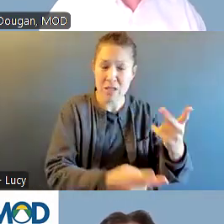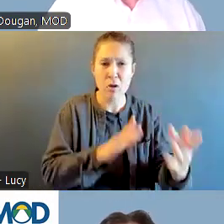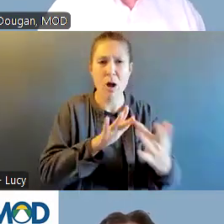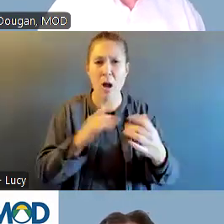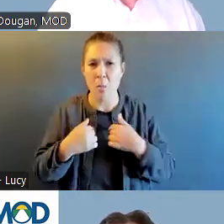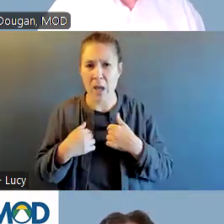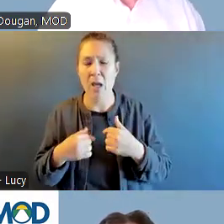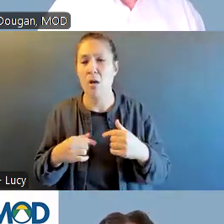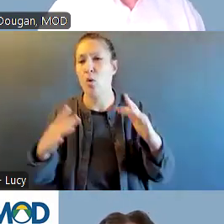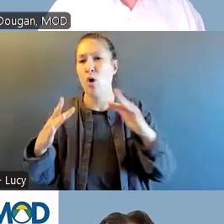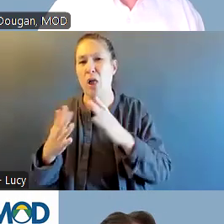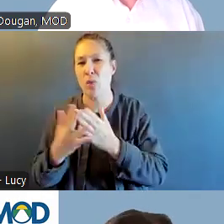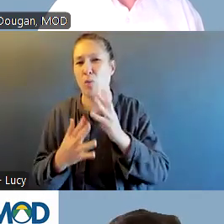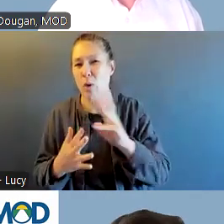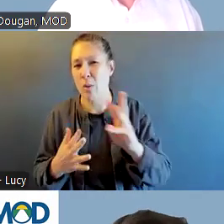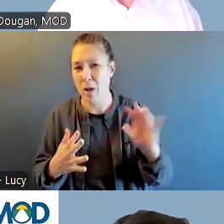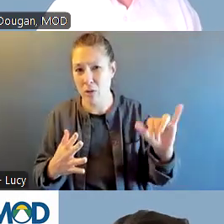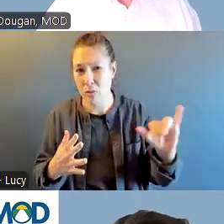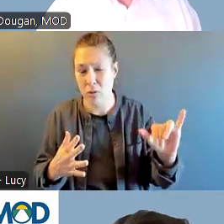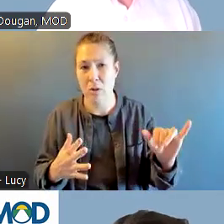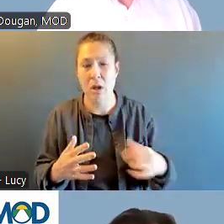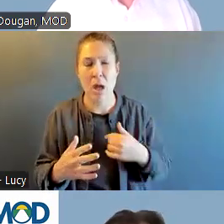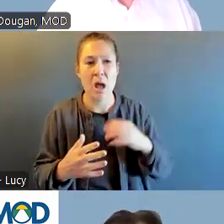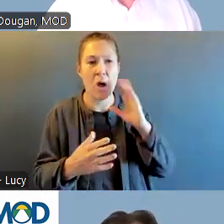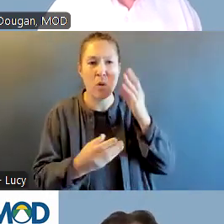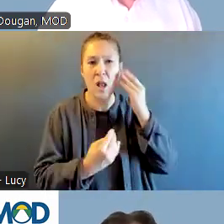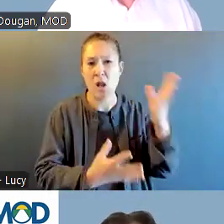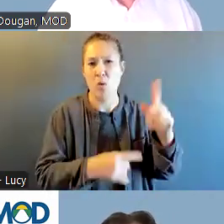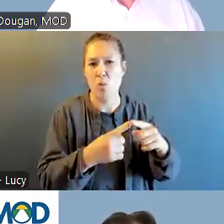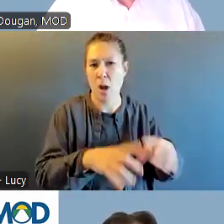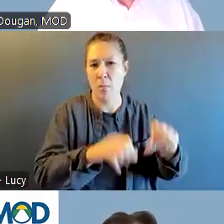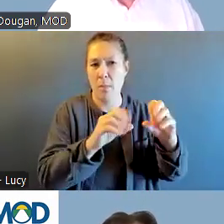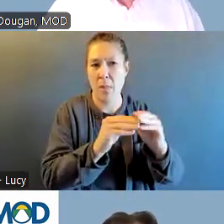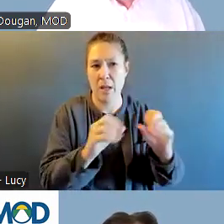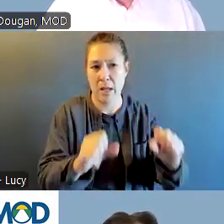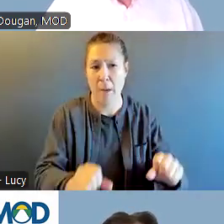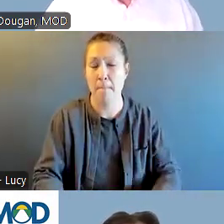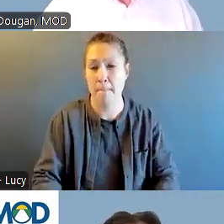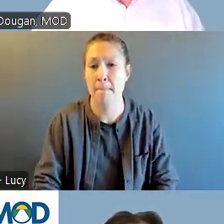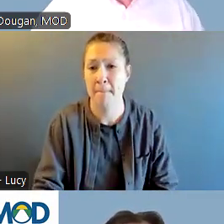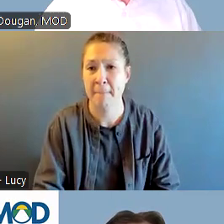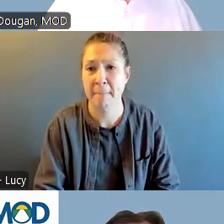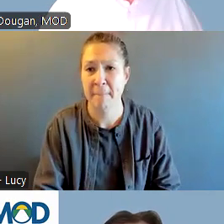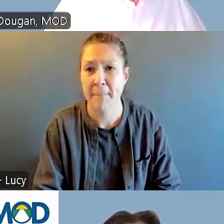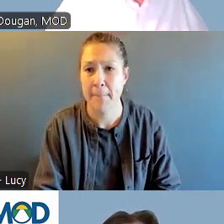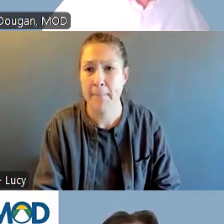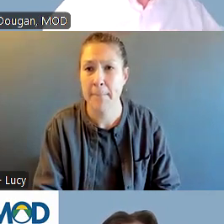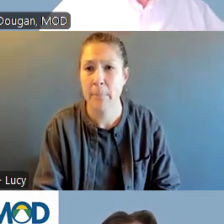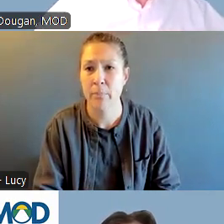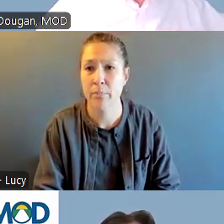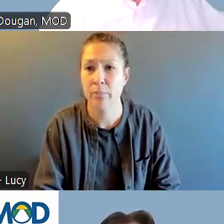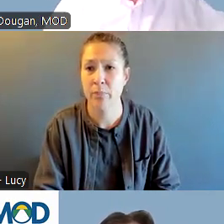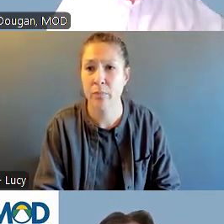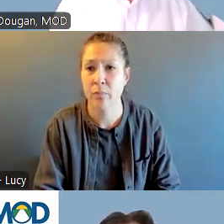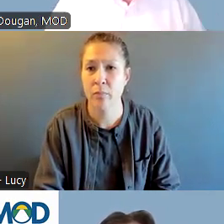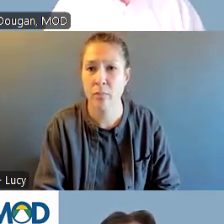contact. And I will reach back out to see when a meeting might be appropriate. So with that, I want to thank everyone.